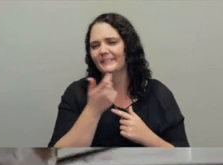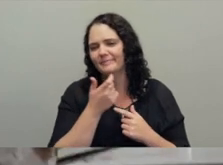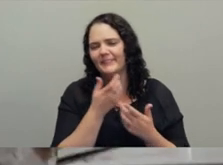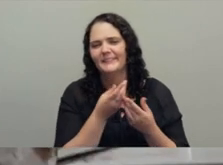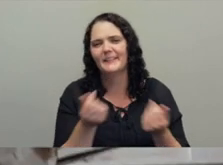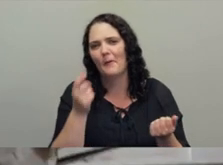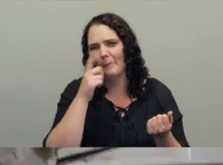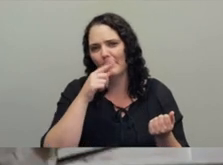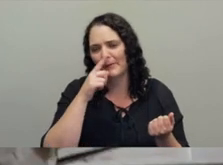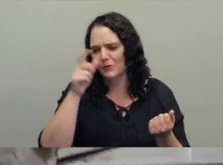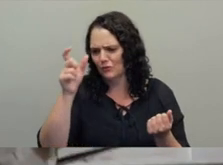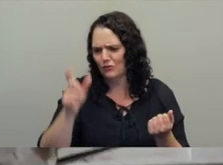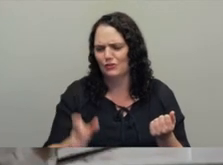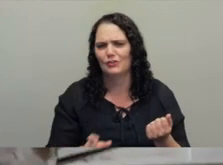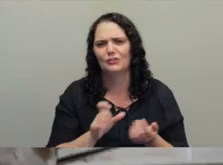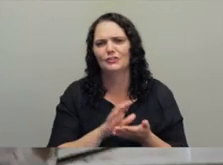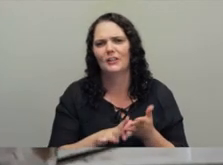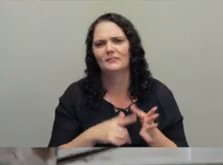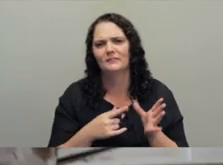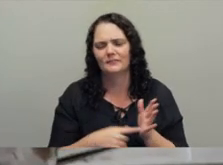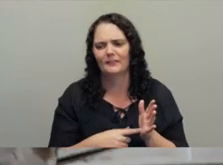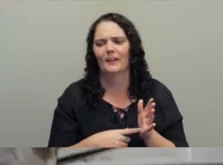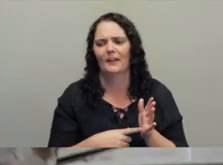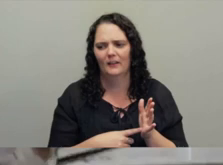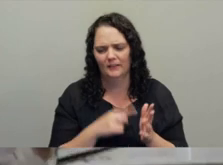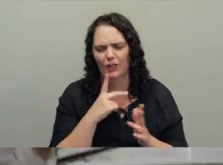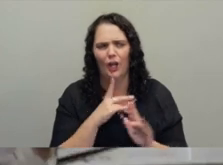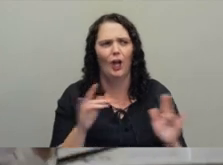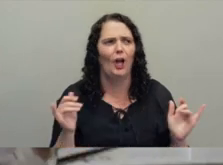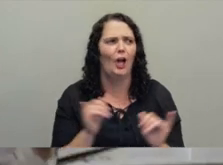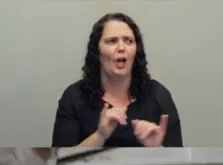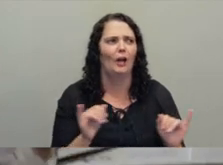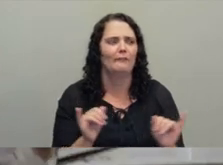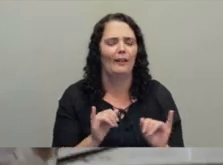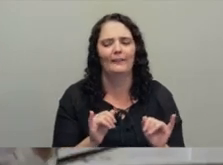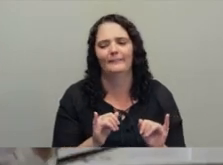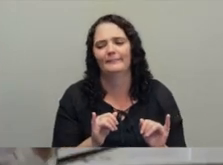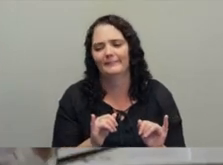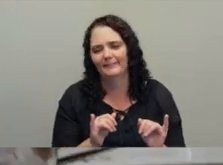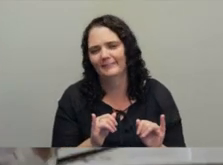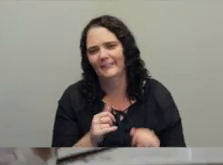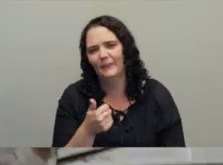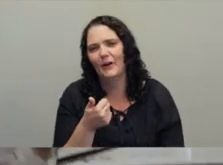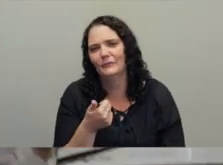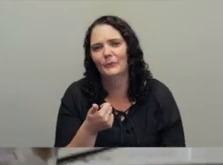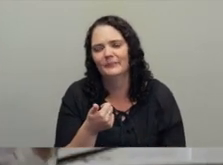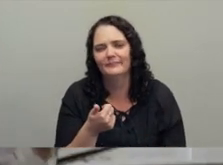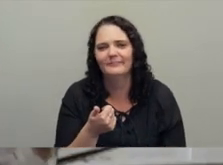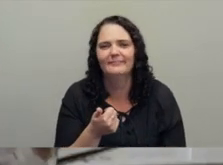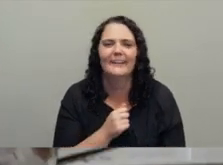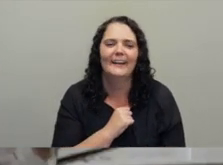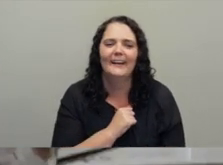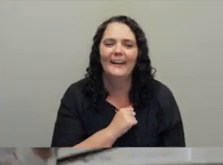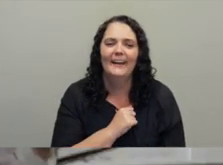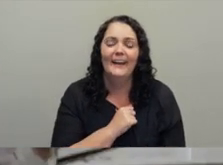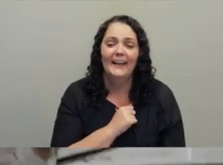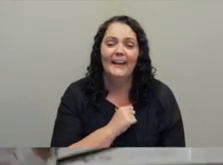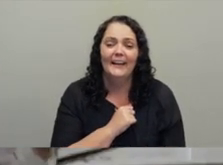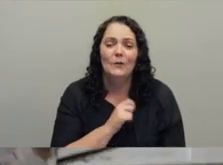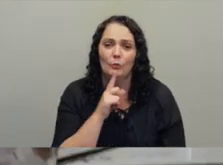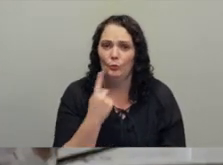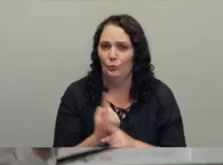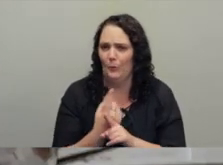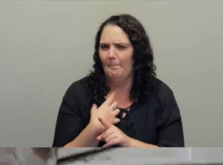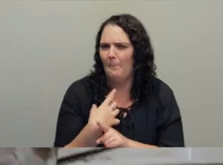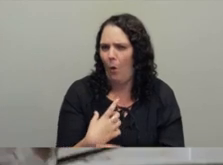people are going into particularly bad, horrible, dreadful, you know, mortal. Okay, which is good. I want to talk a little bit more about that